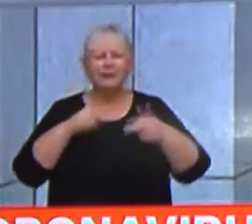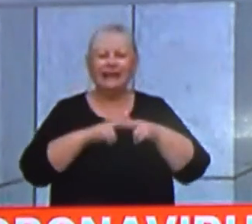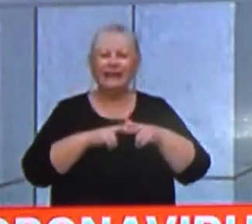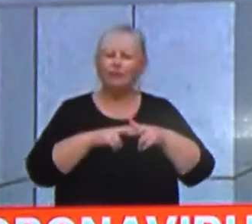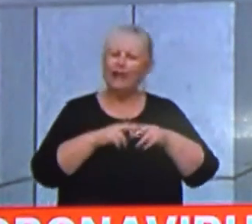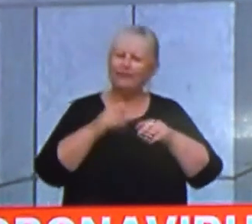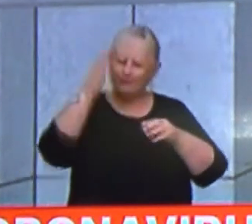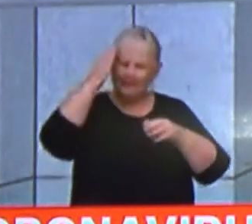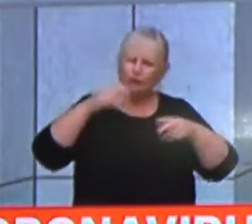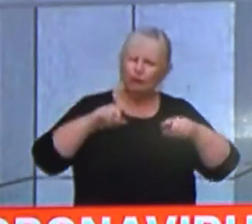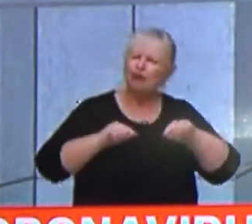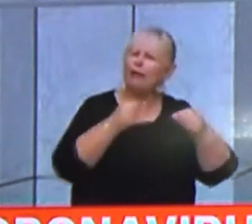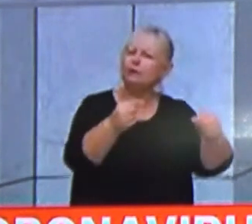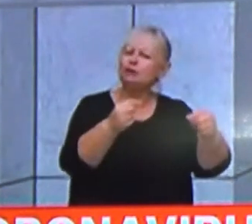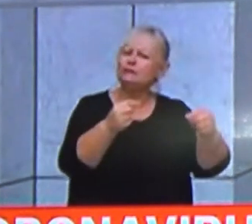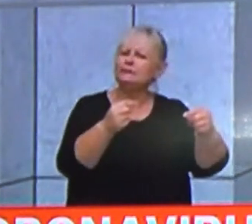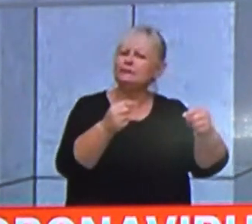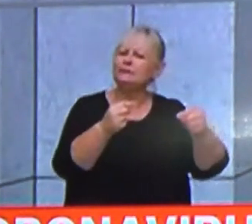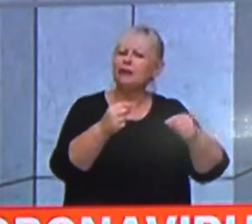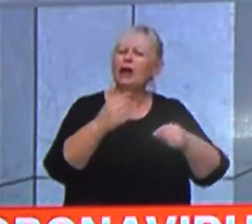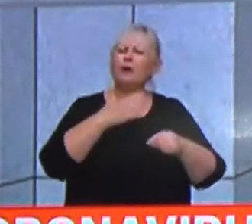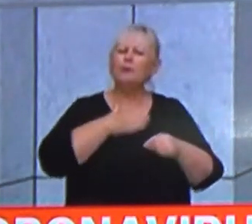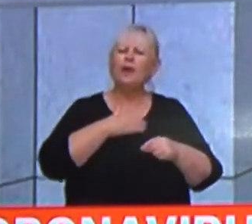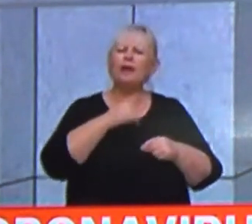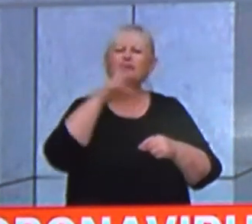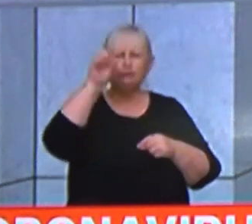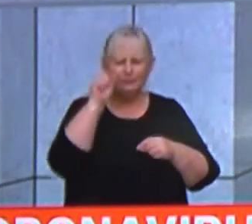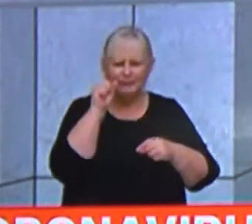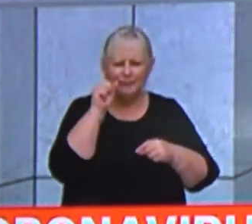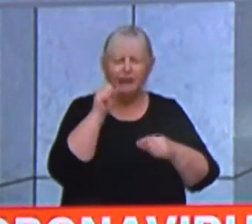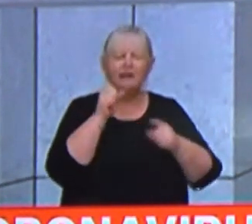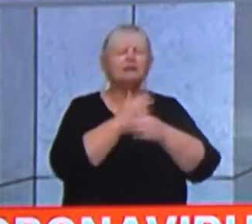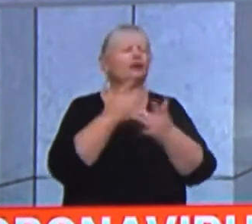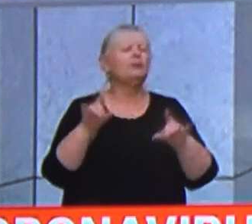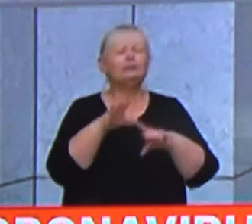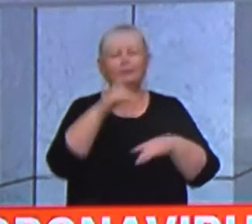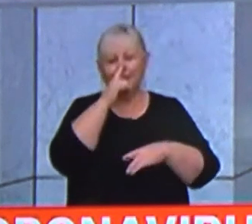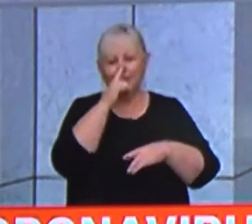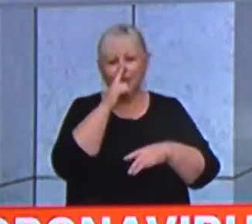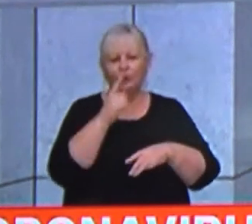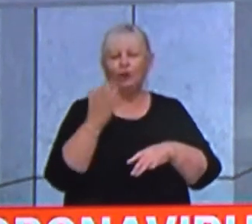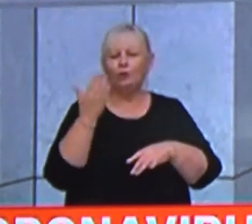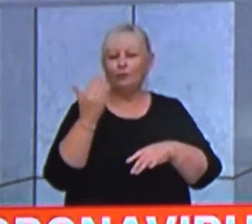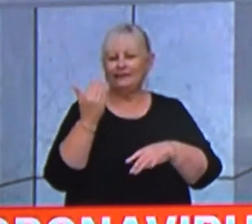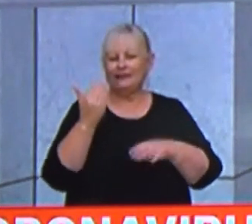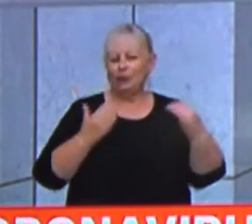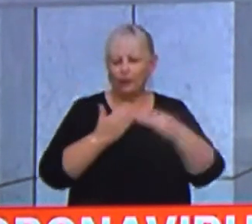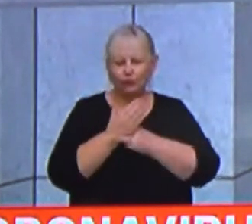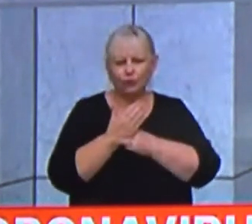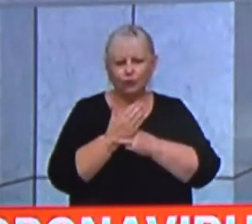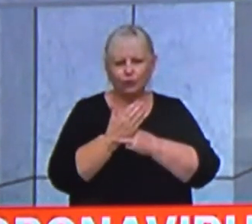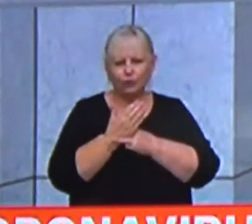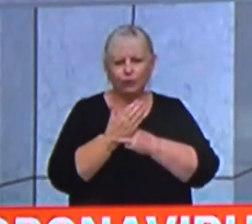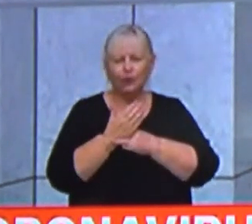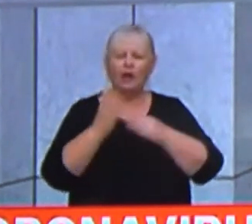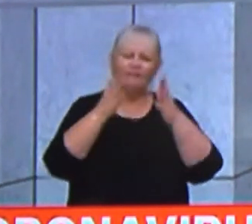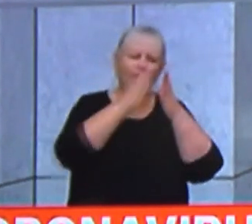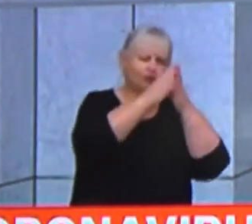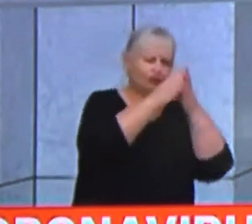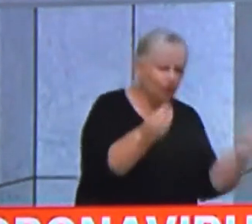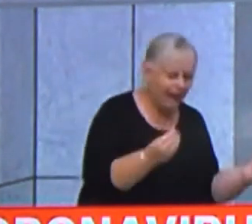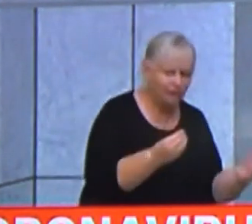who are on the margin, sometimes we'll be supporting them. So all of that going together, the counselling